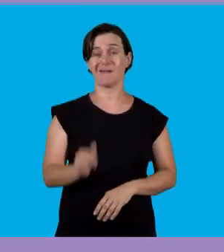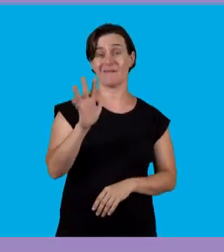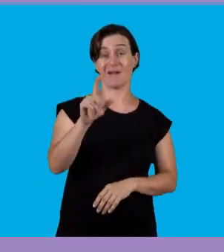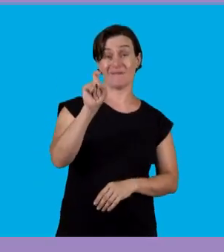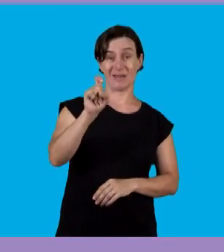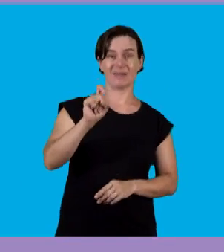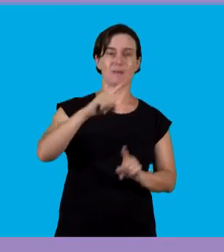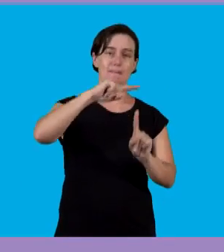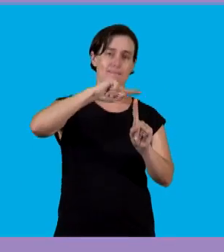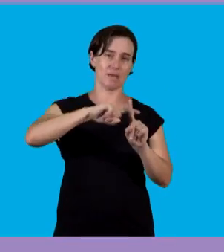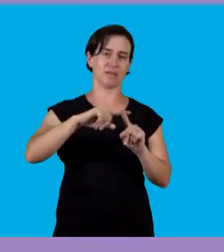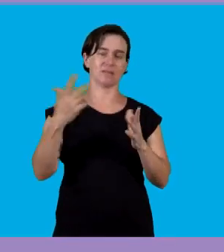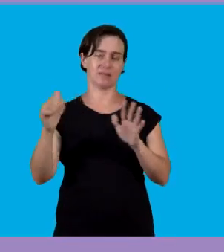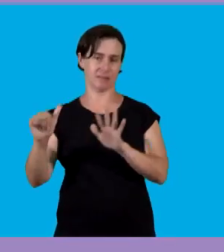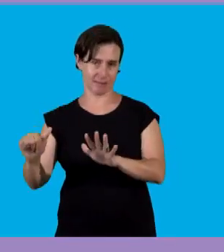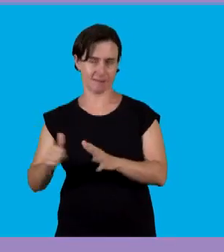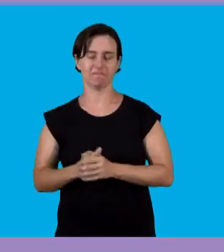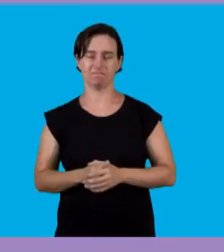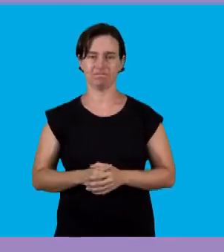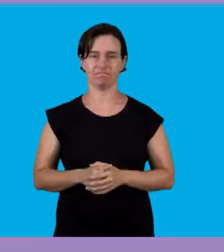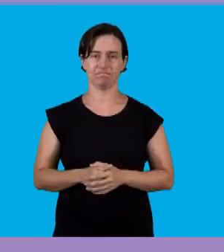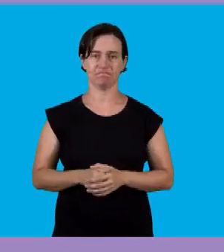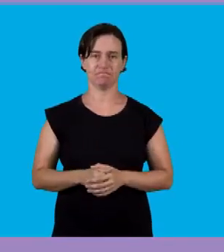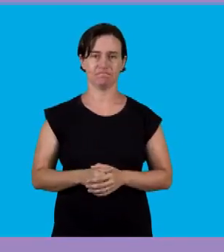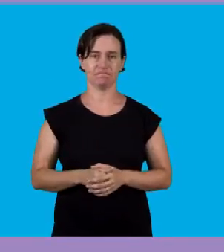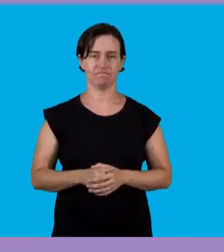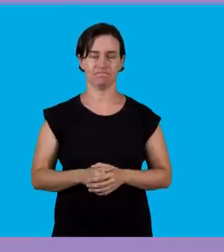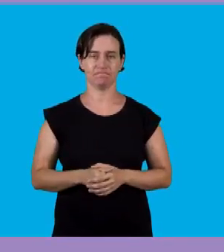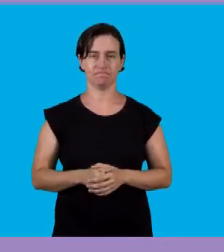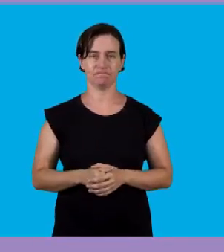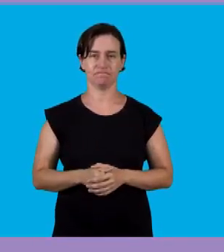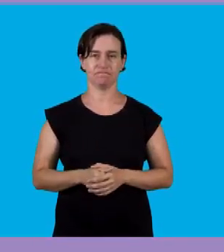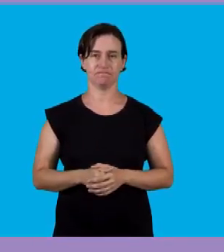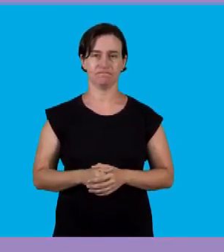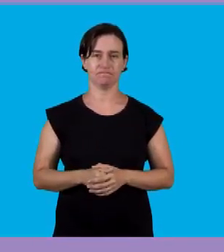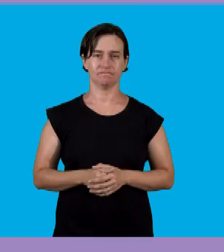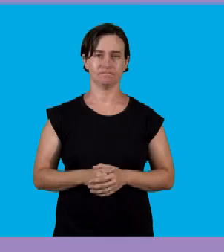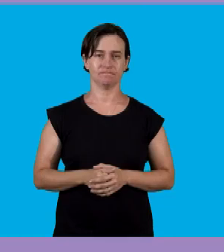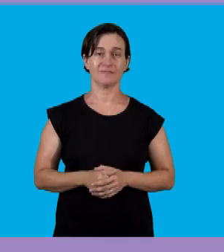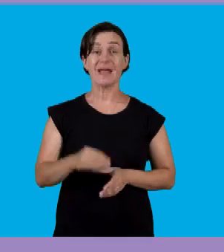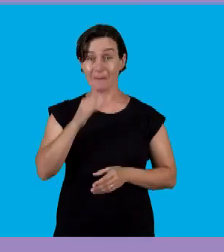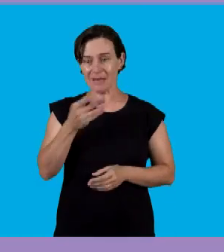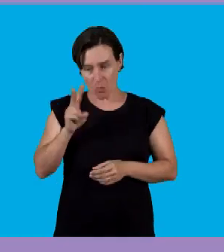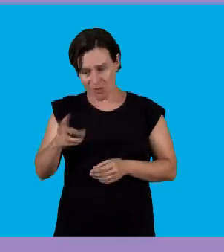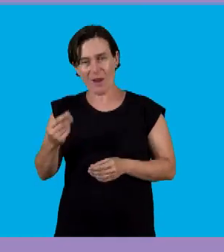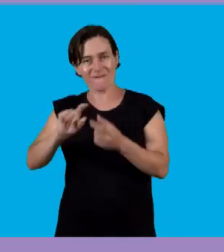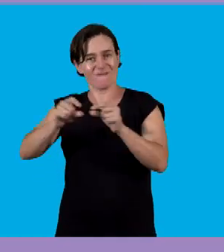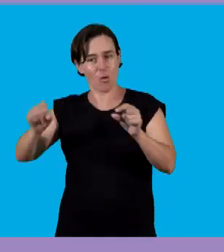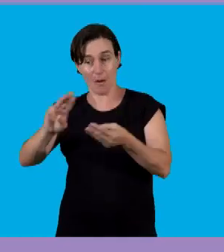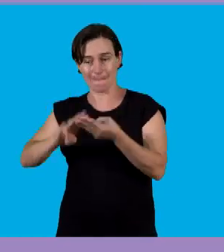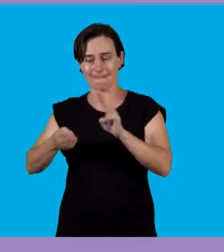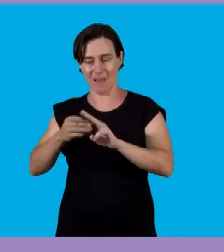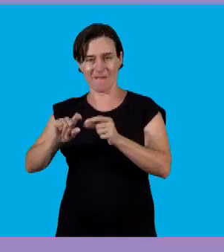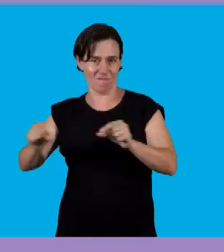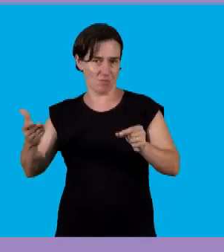5x plus that 6. And that immediately gives us our formula